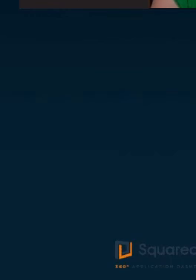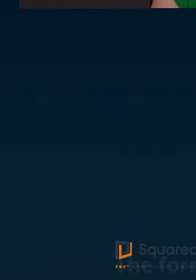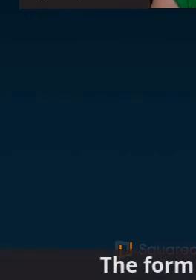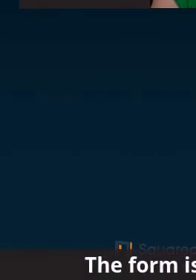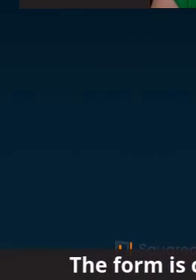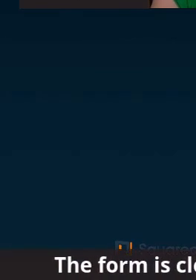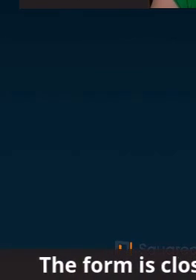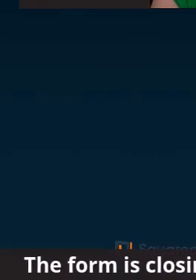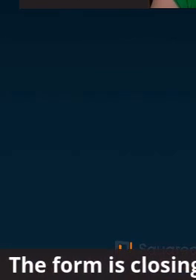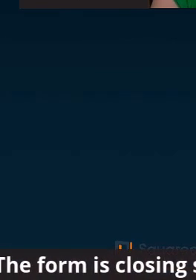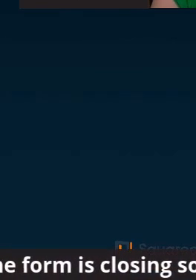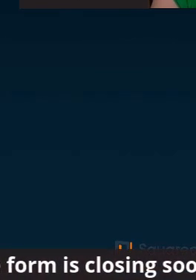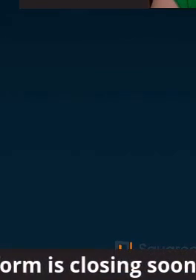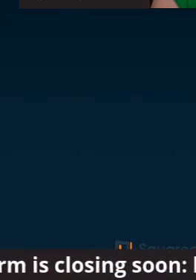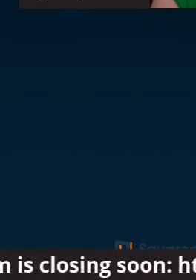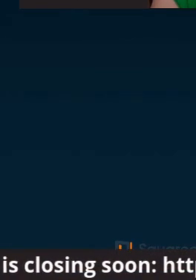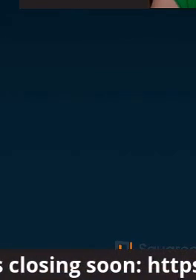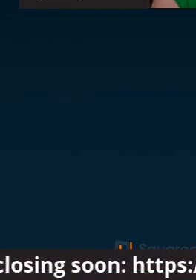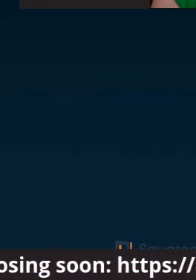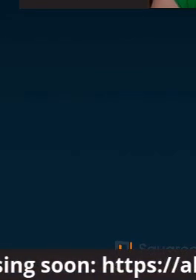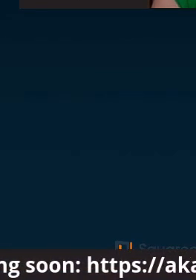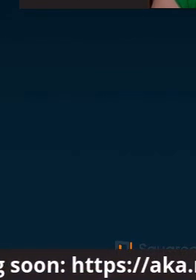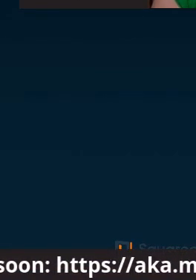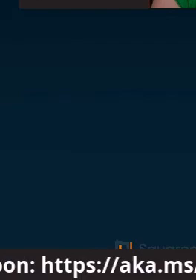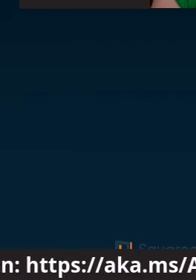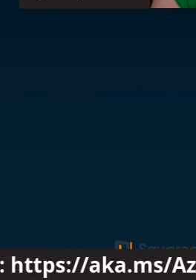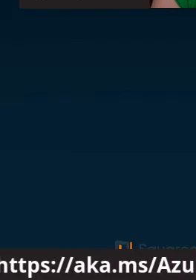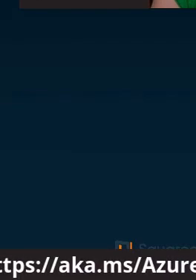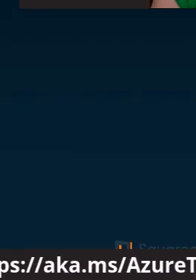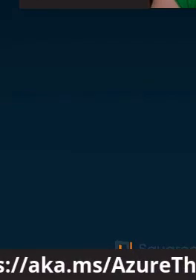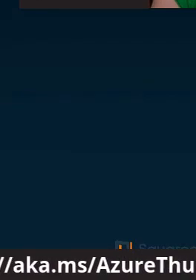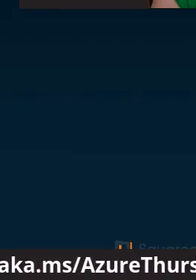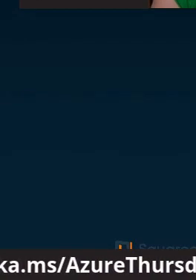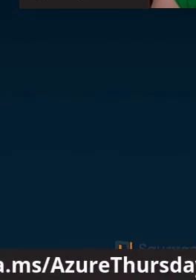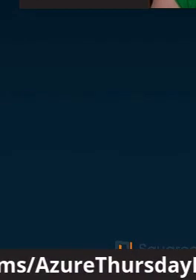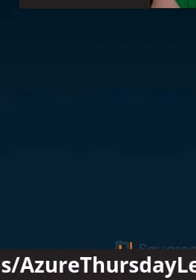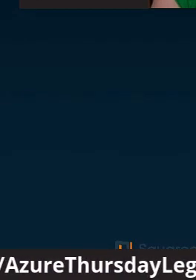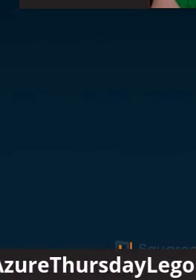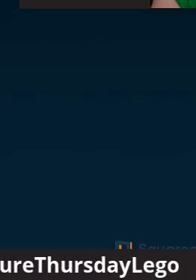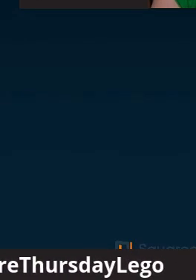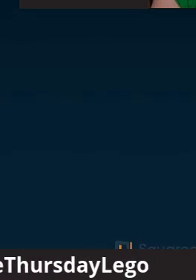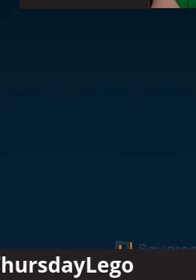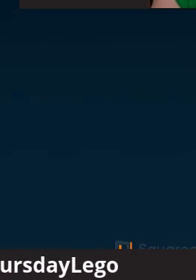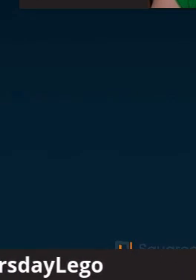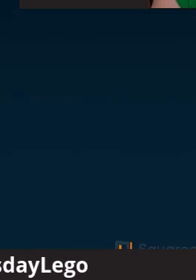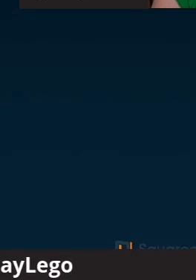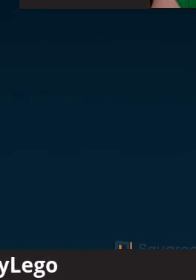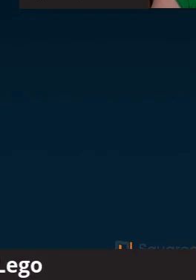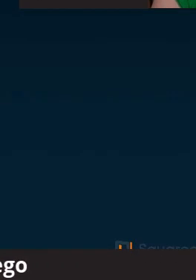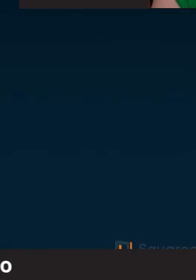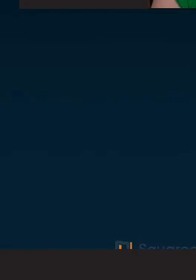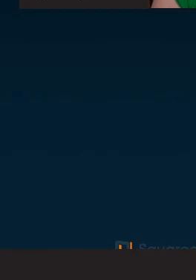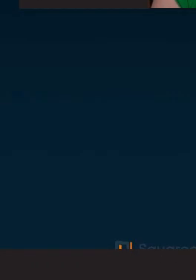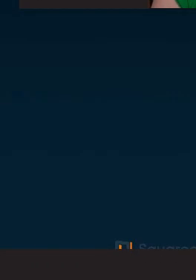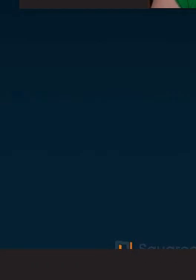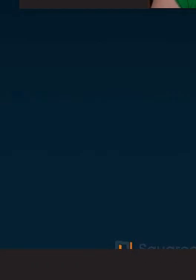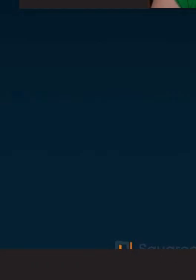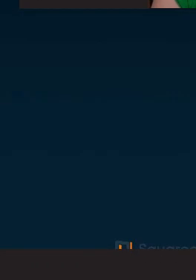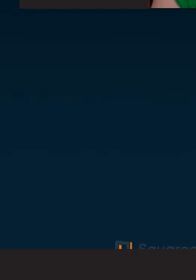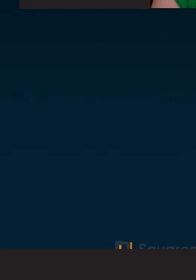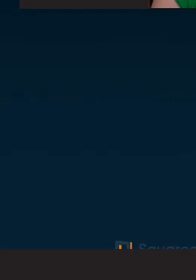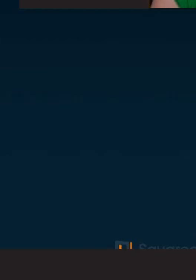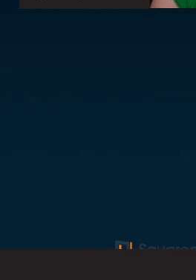form. I will show it for the last time on the screen. Exciting. So you can get your submissions in.